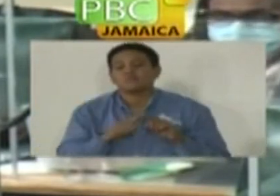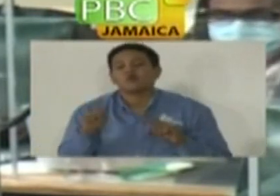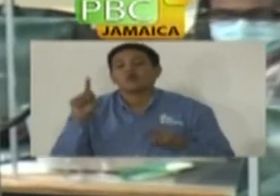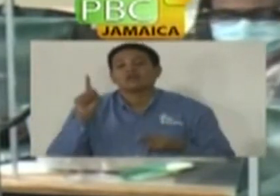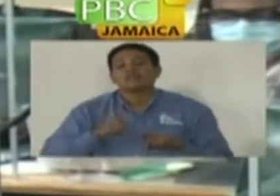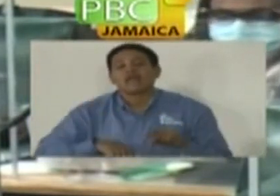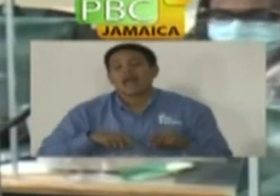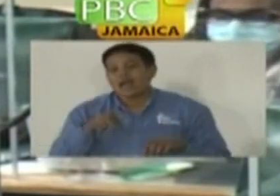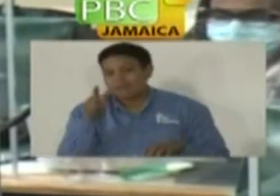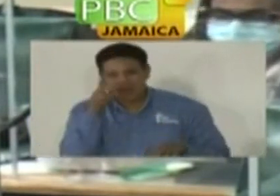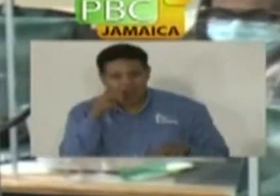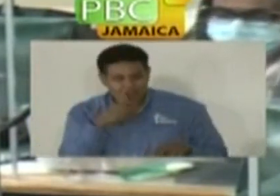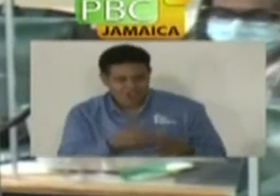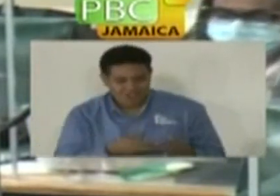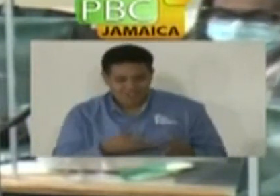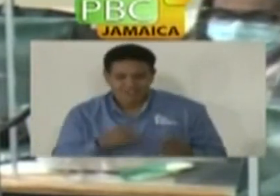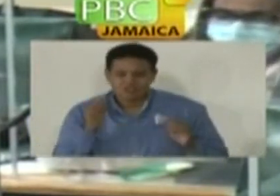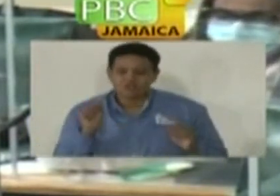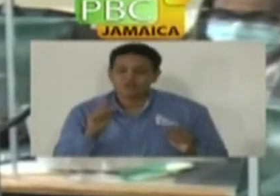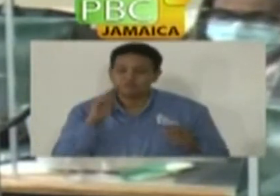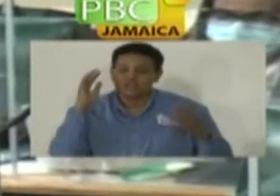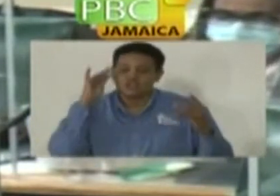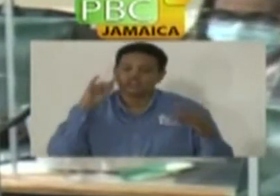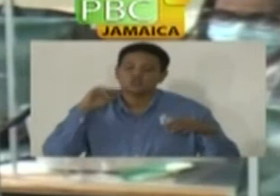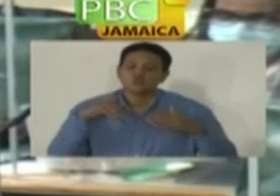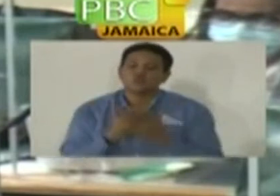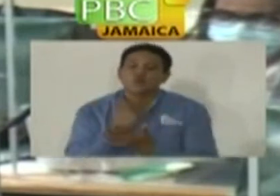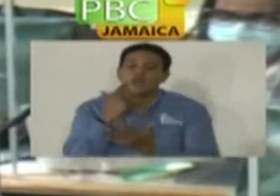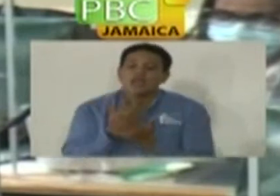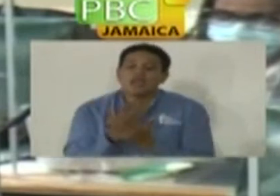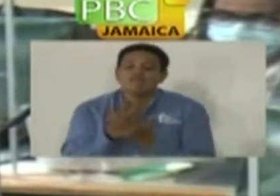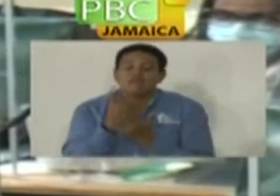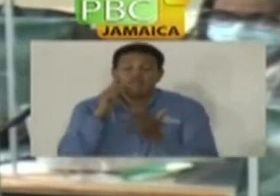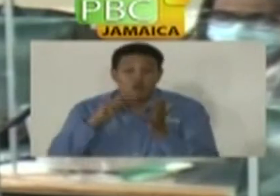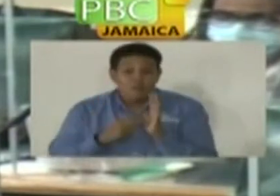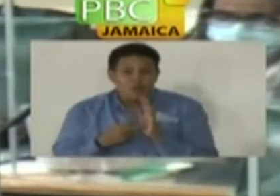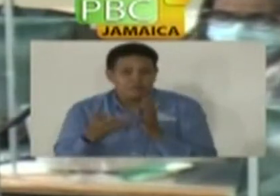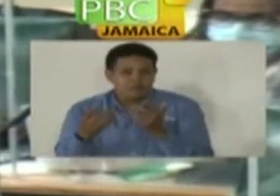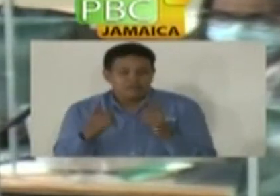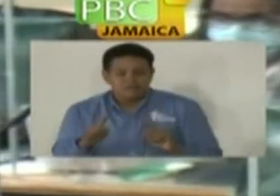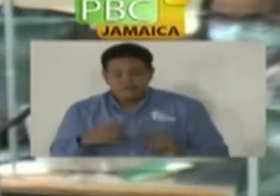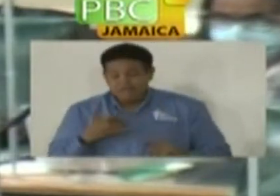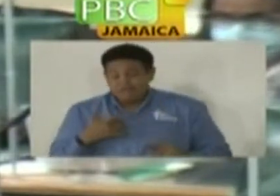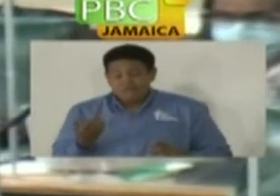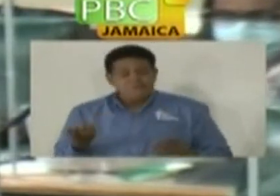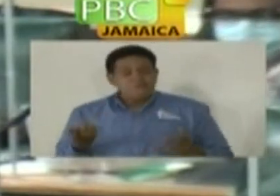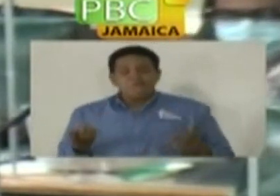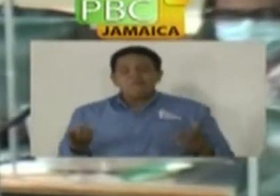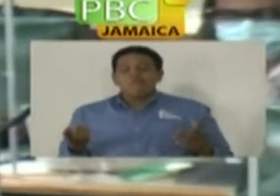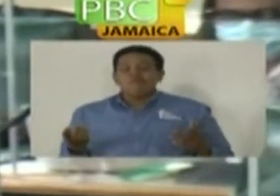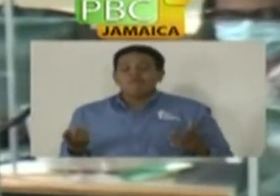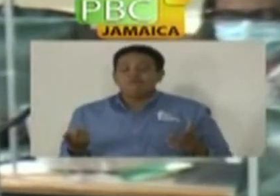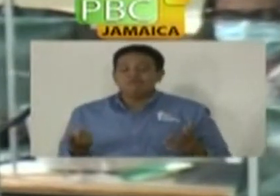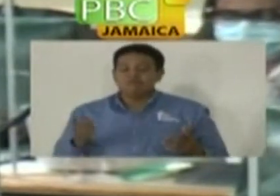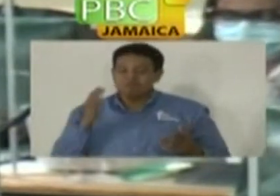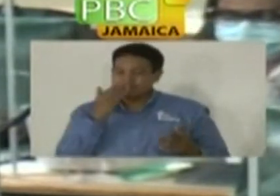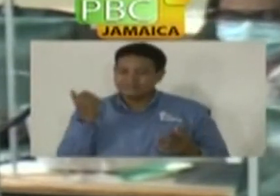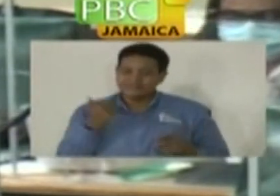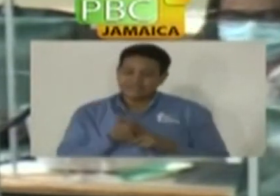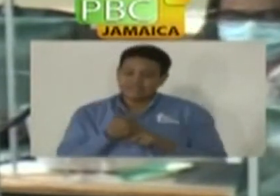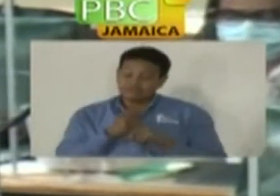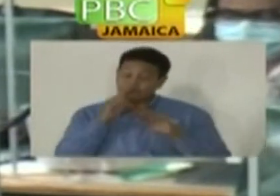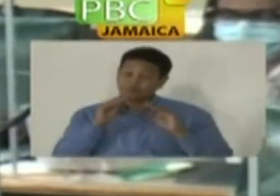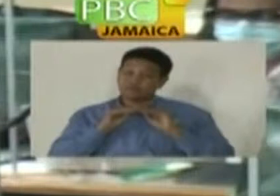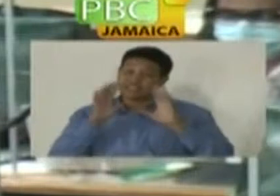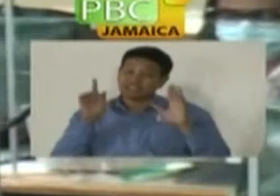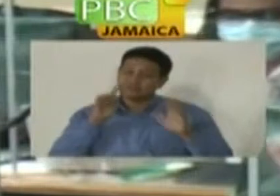not be used, could be considered new evidence for the purposes, and therefore it was felt that it would be better to be clear